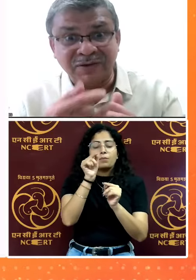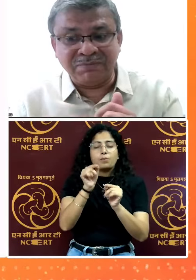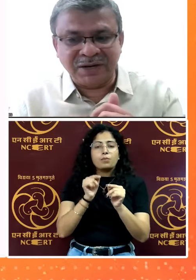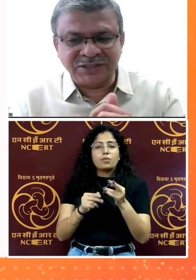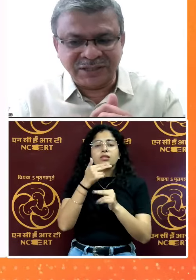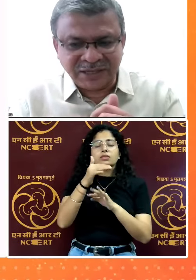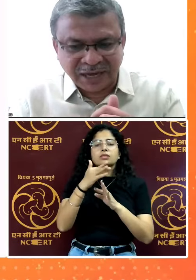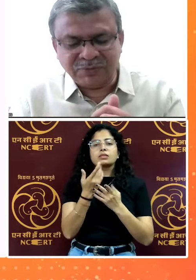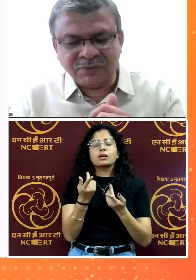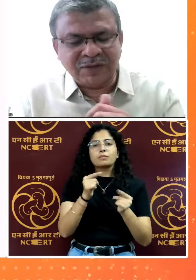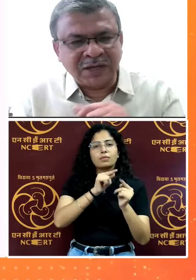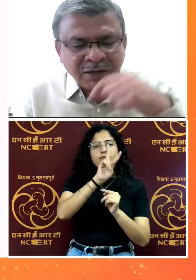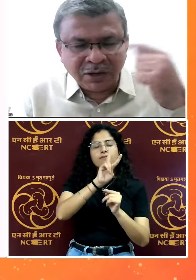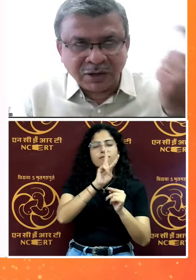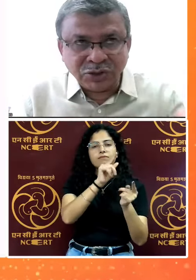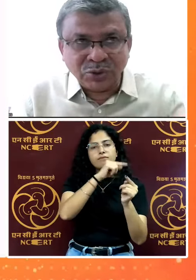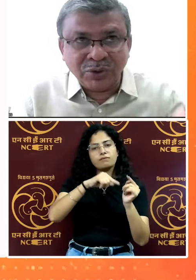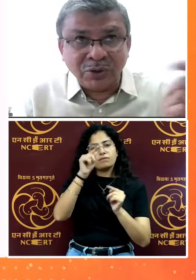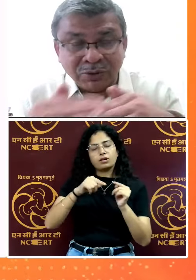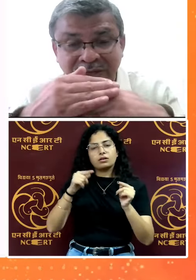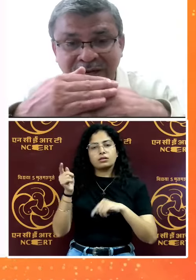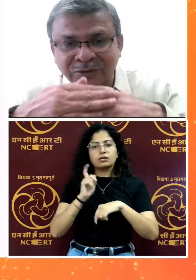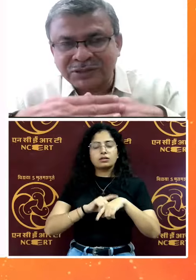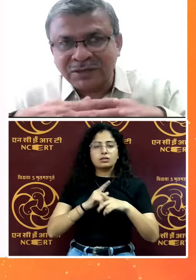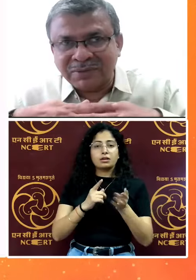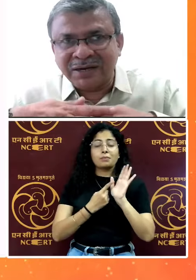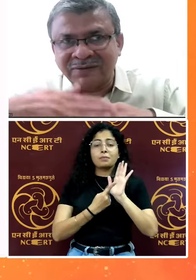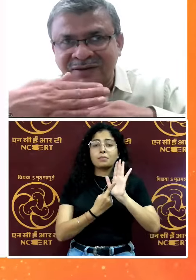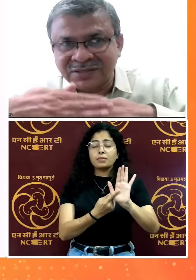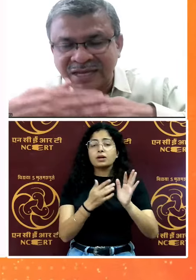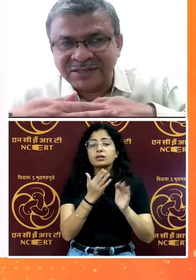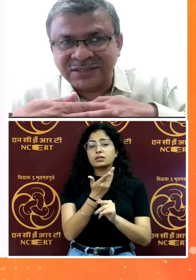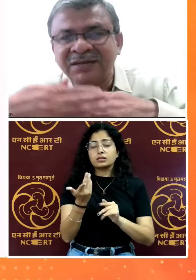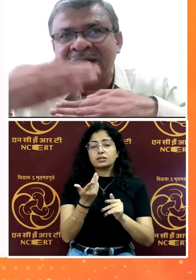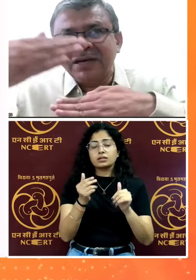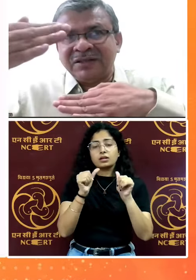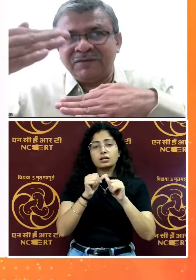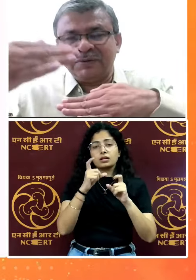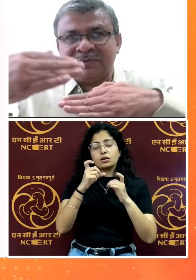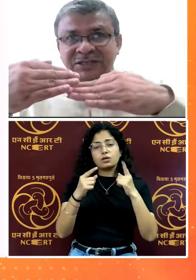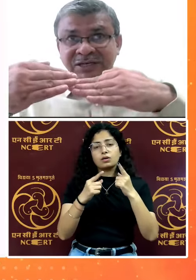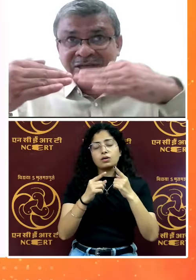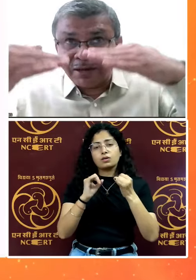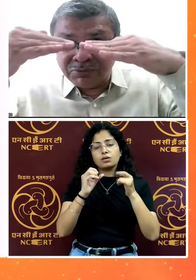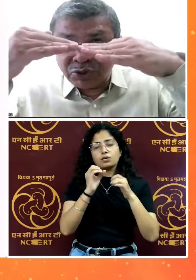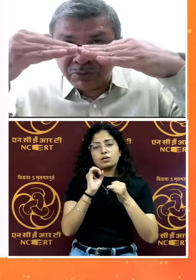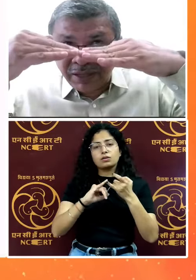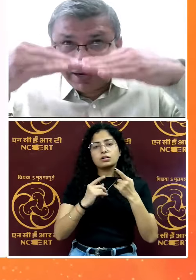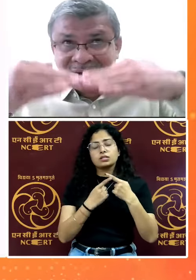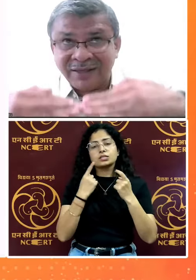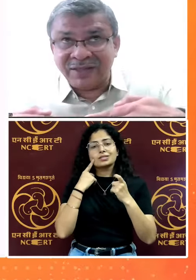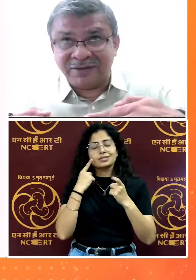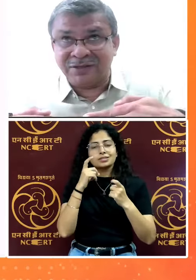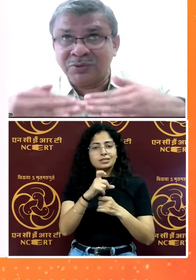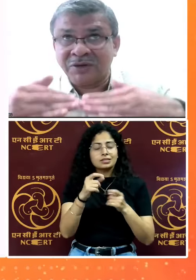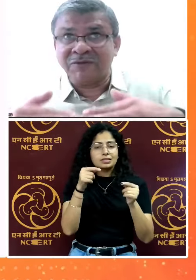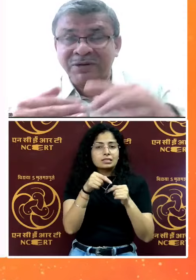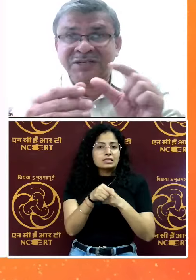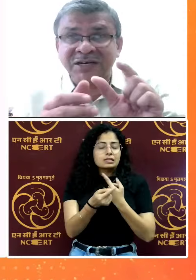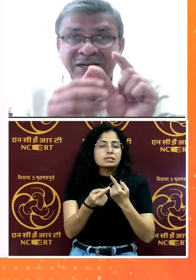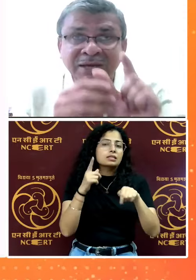the reverberation time. So when I showed you about the acoustic barriers, it says that the reverberation time should be less than